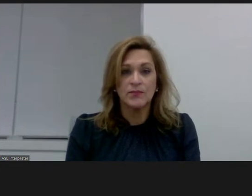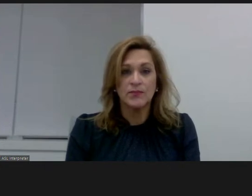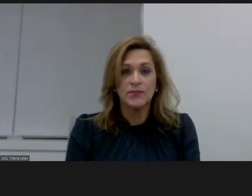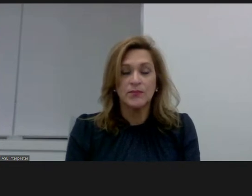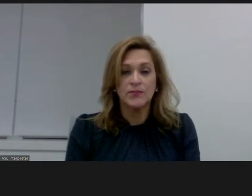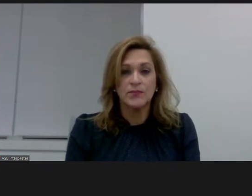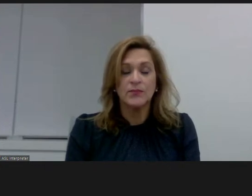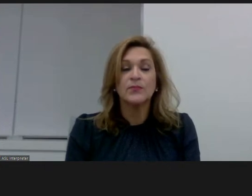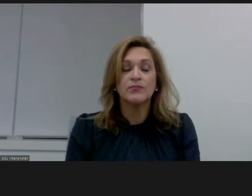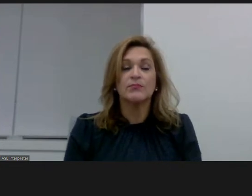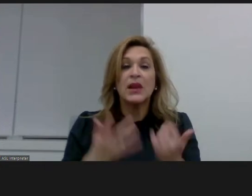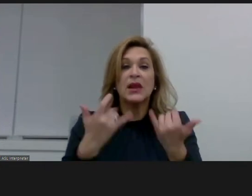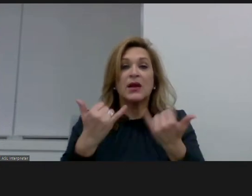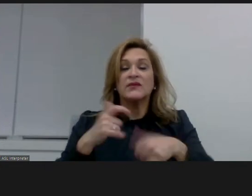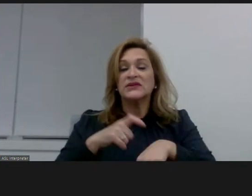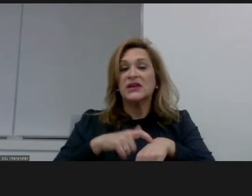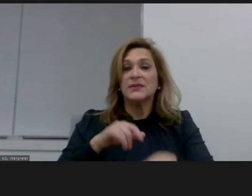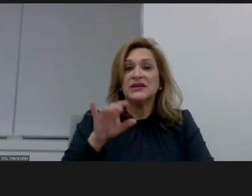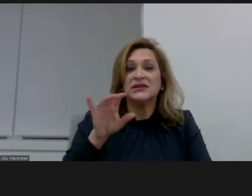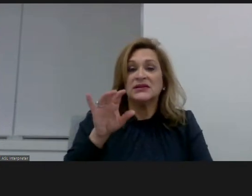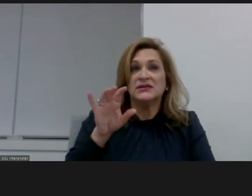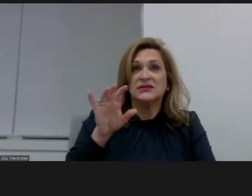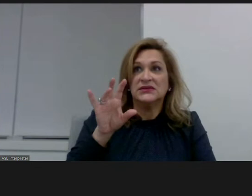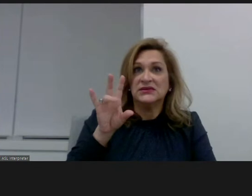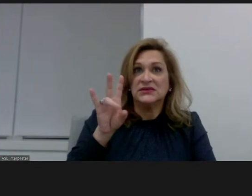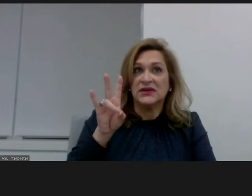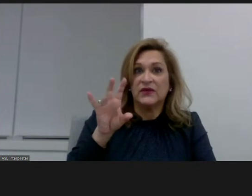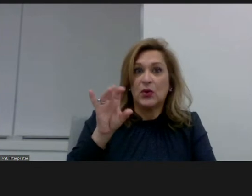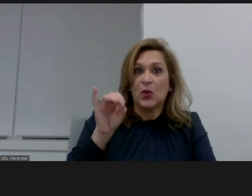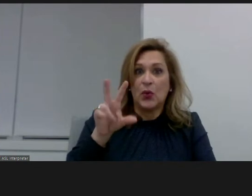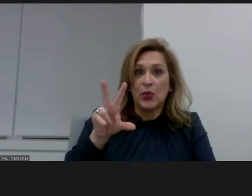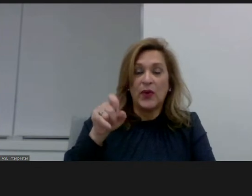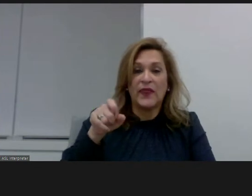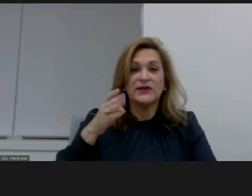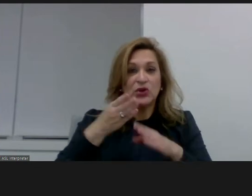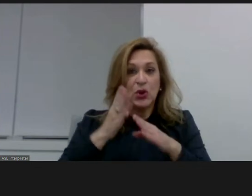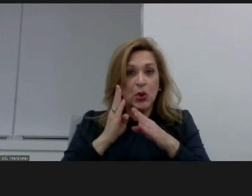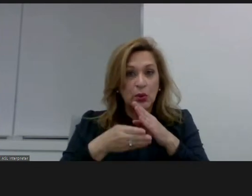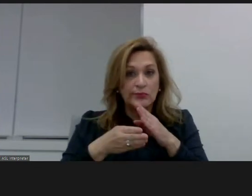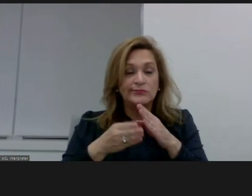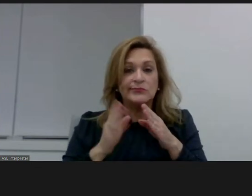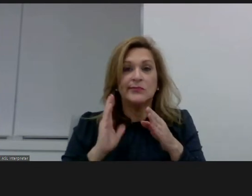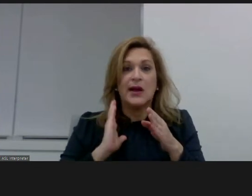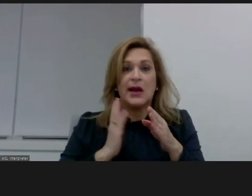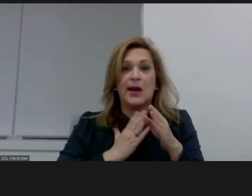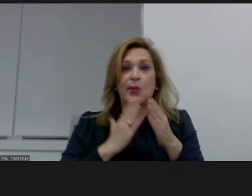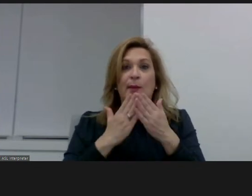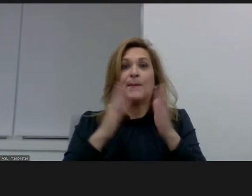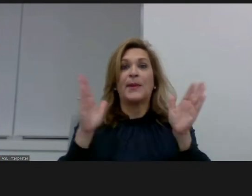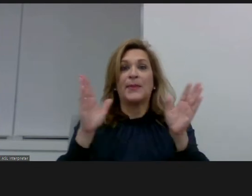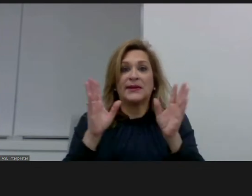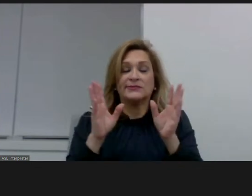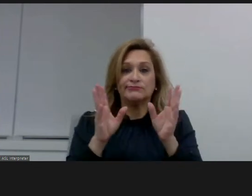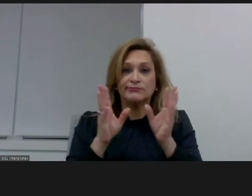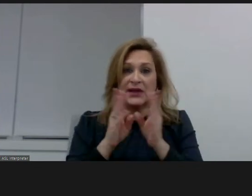The current time is 7:03. This concludes the public hearing. Thank you for your participation. Good night.